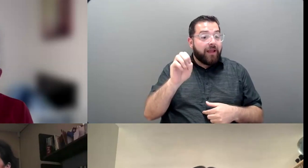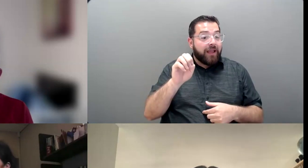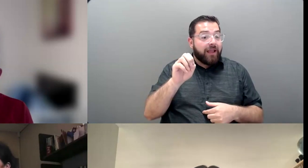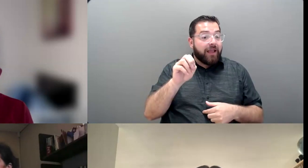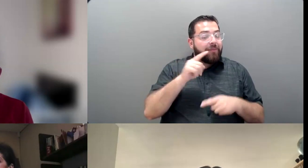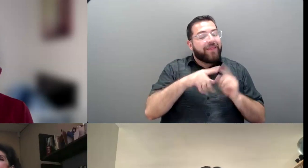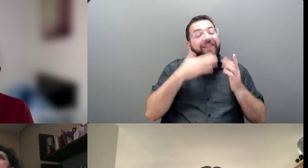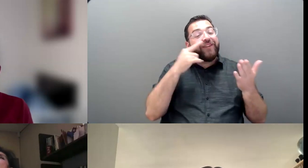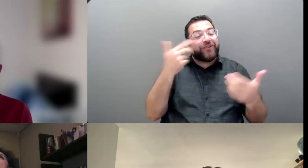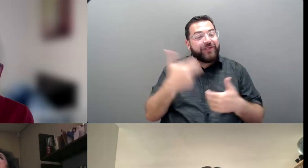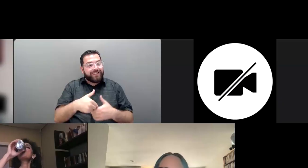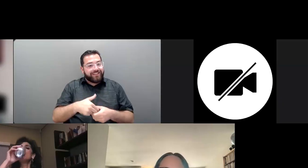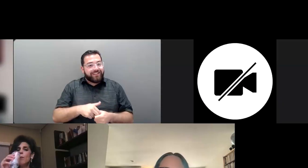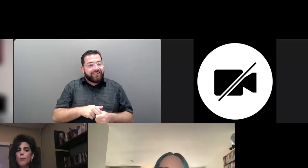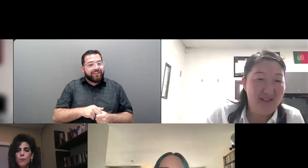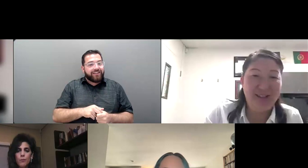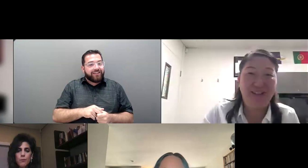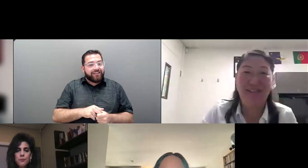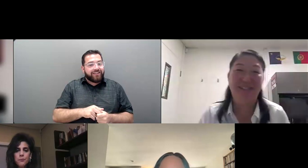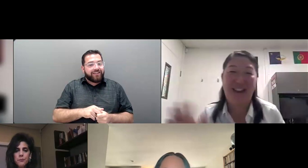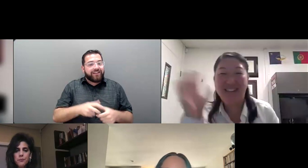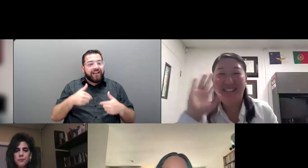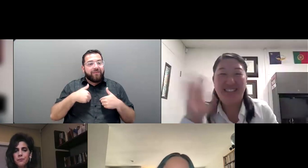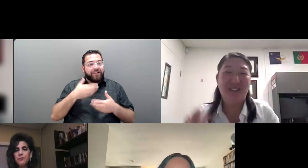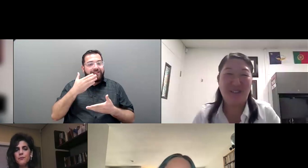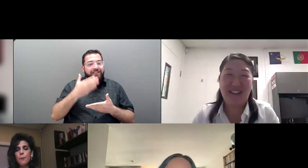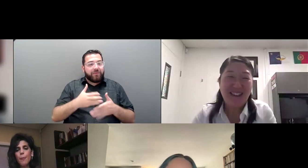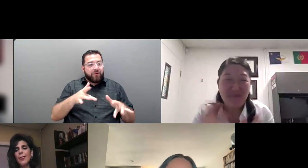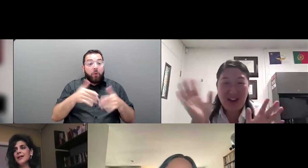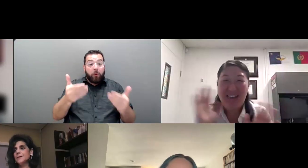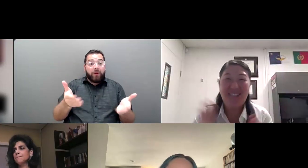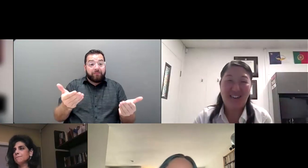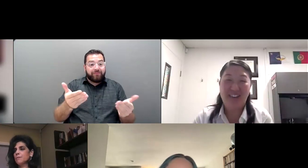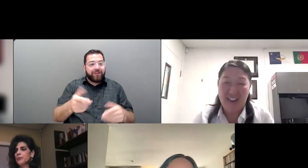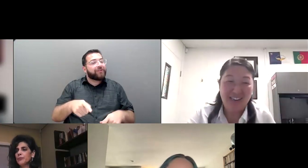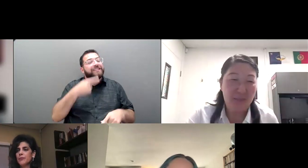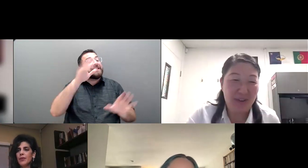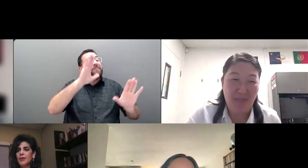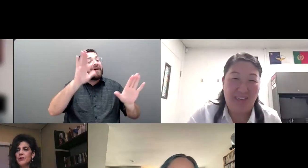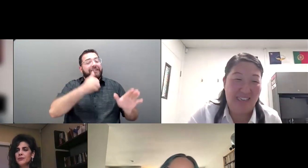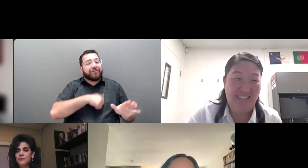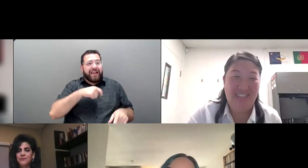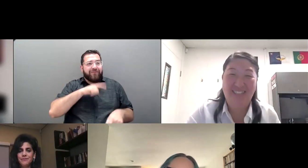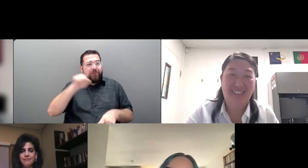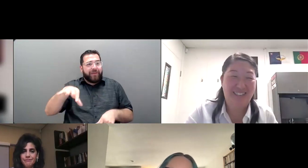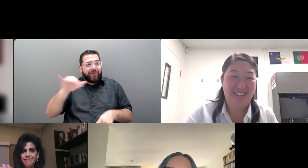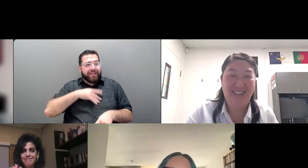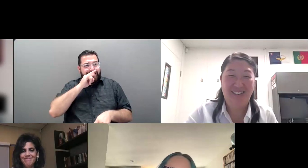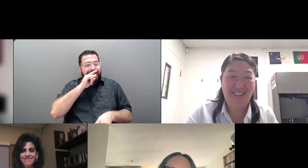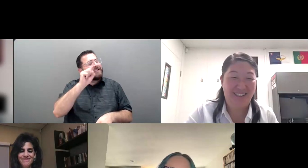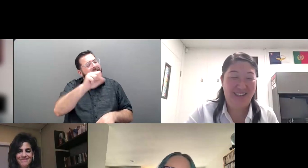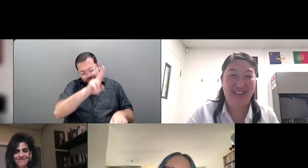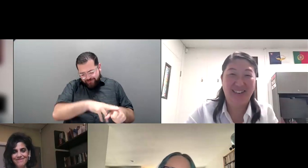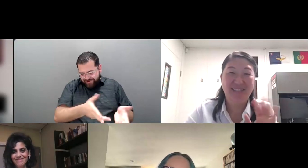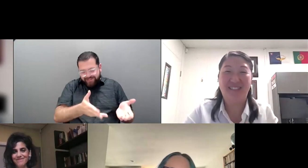for coming. I'm gonna stop the recording. Oh, go ahead. Yes. Hi, sorry, I gotta go pick up my kids. Yeah, of course.